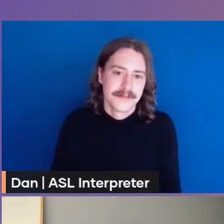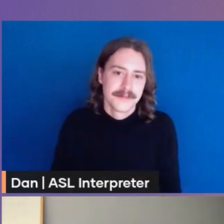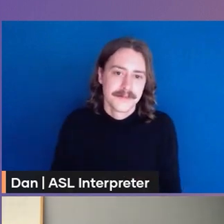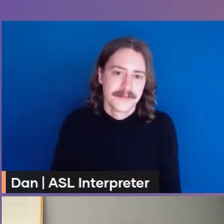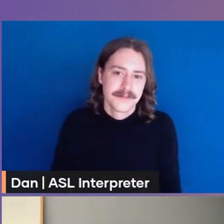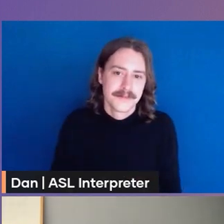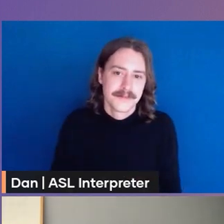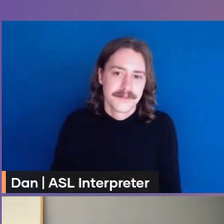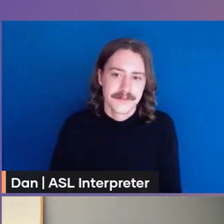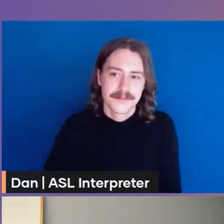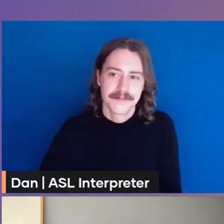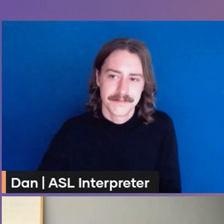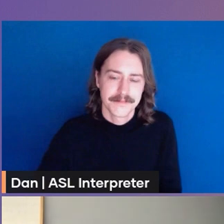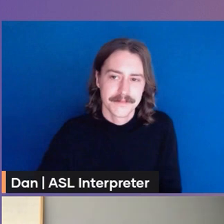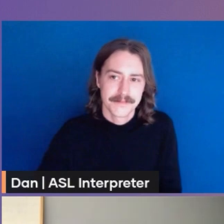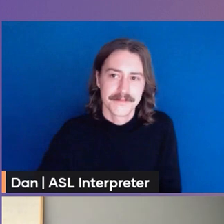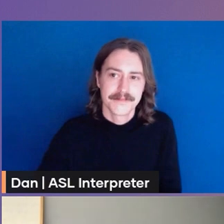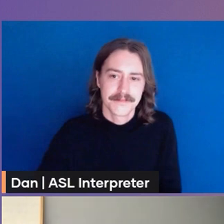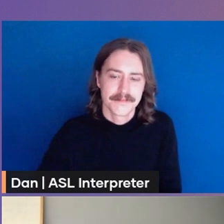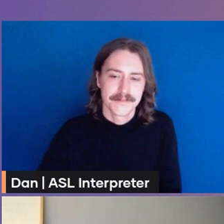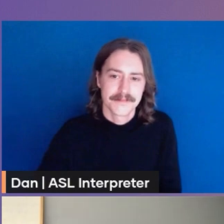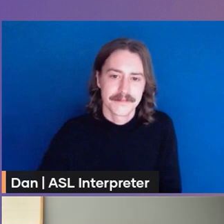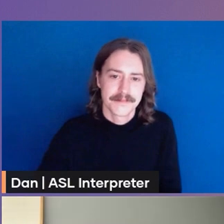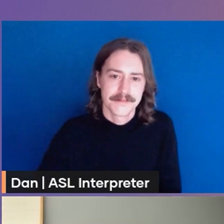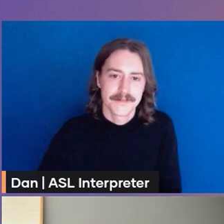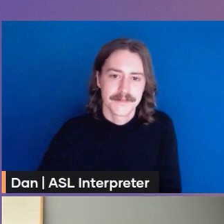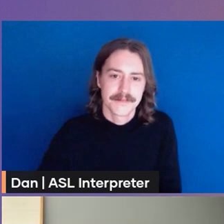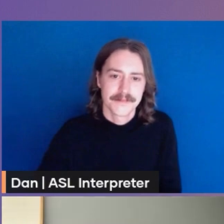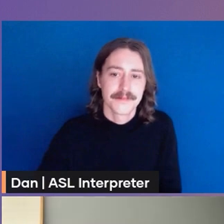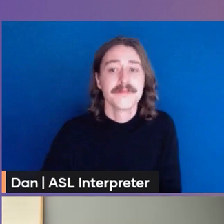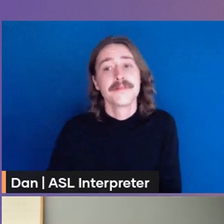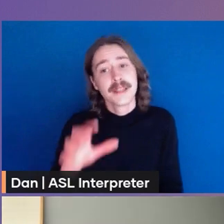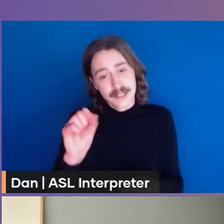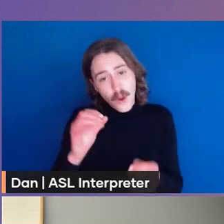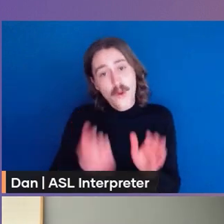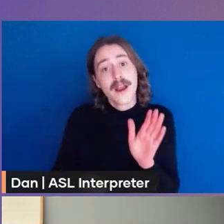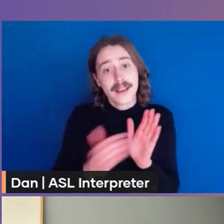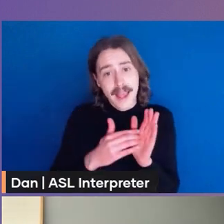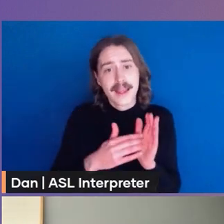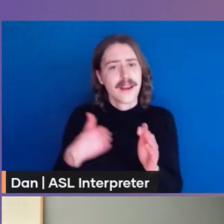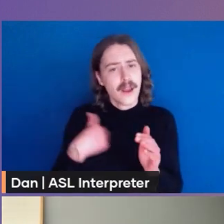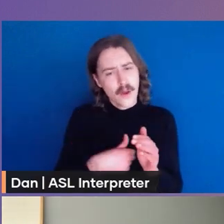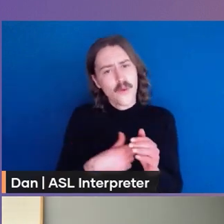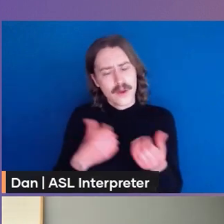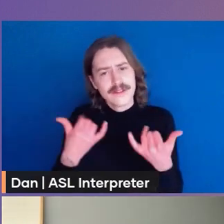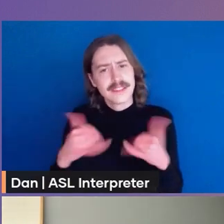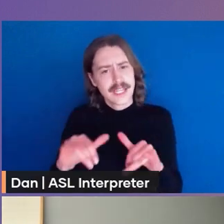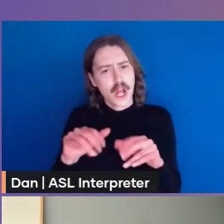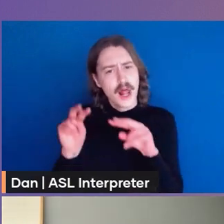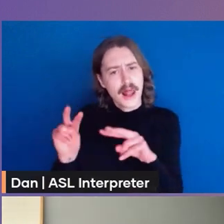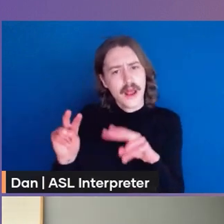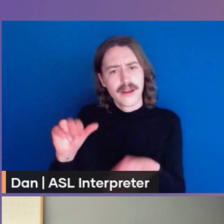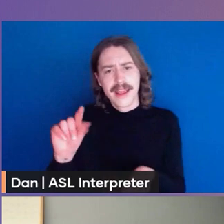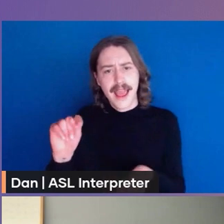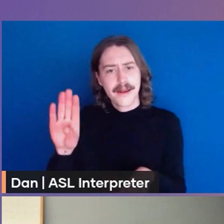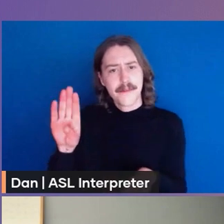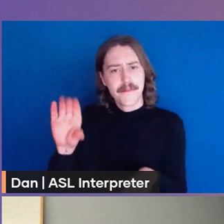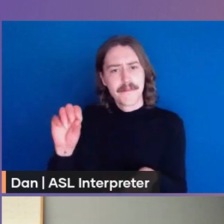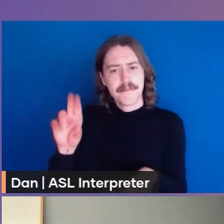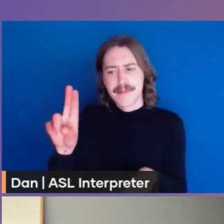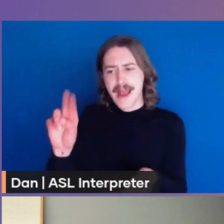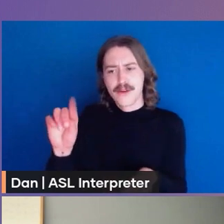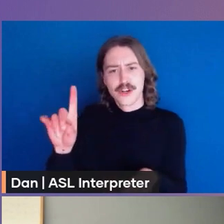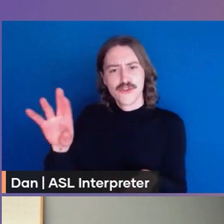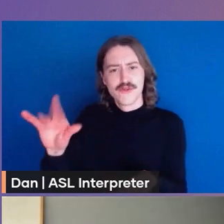discuss a little bit later. And so once again, we still are looking at Boundary as if it's a Bastion, right? It's still sitting